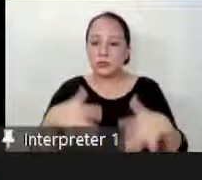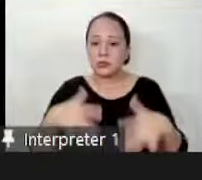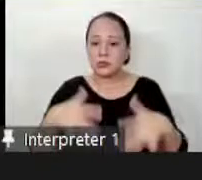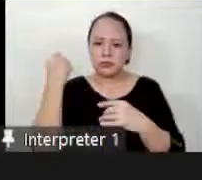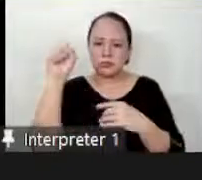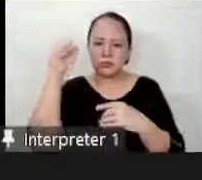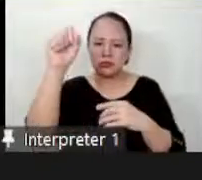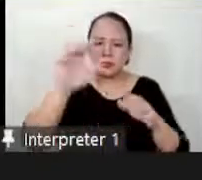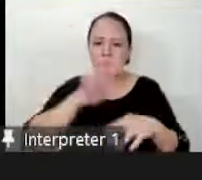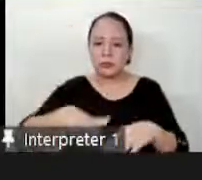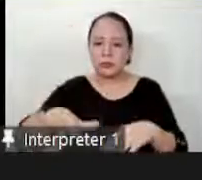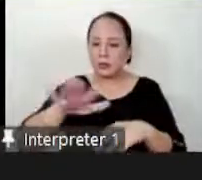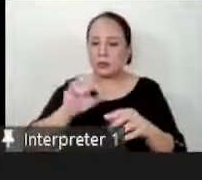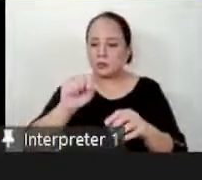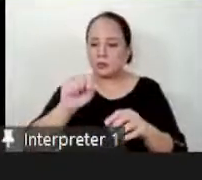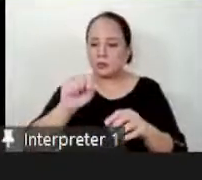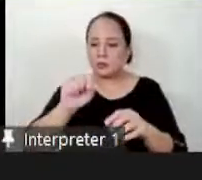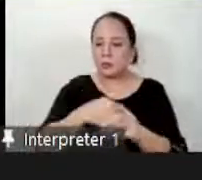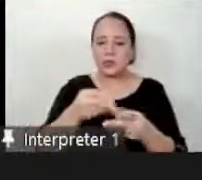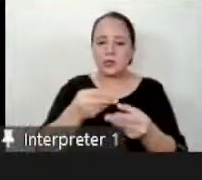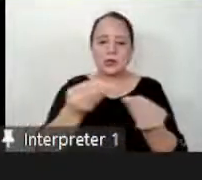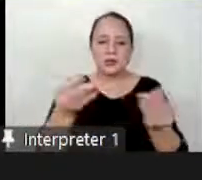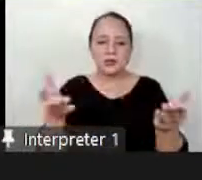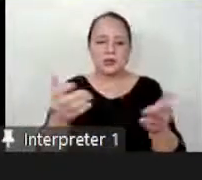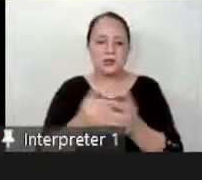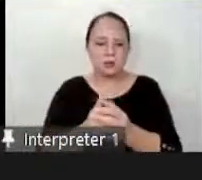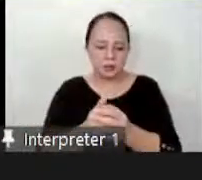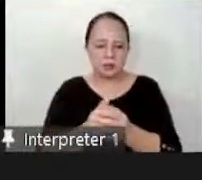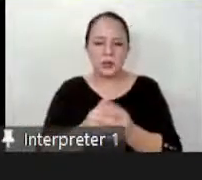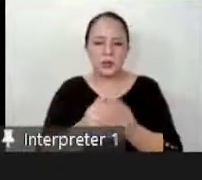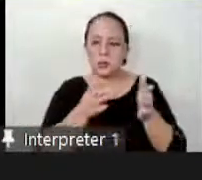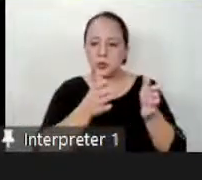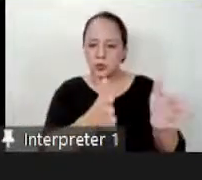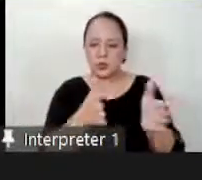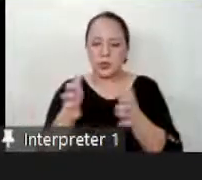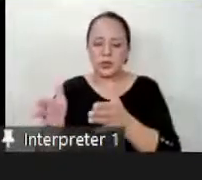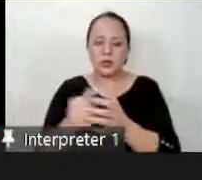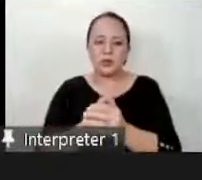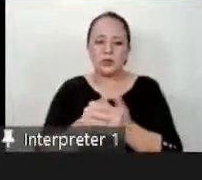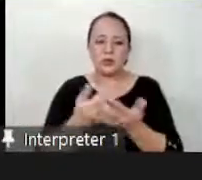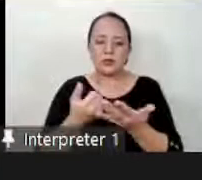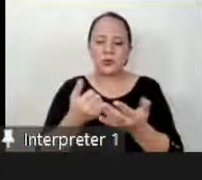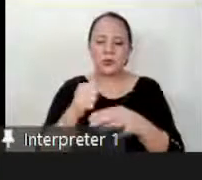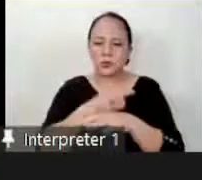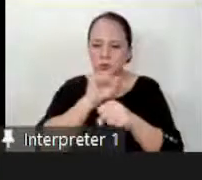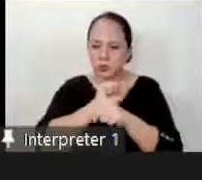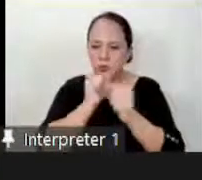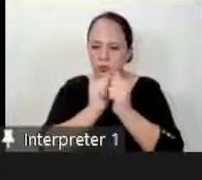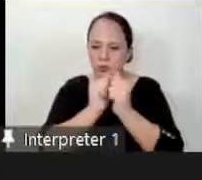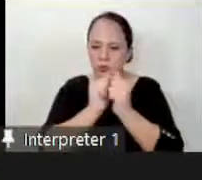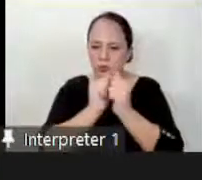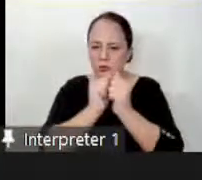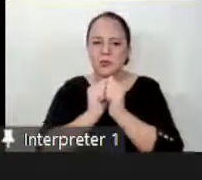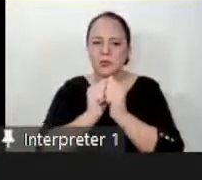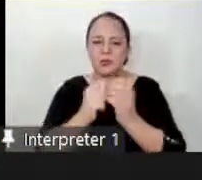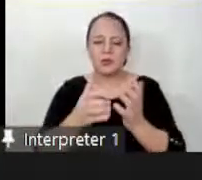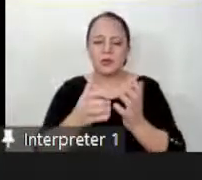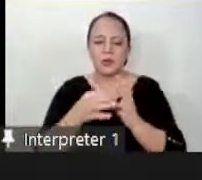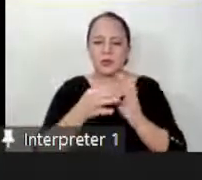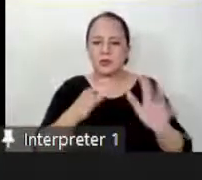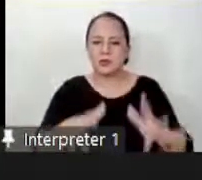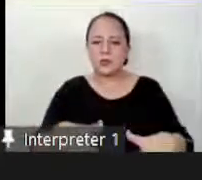participate. By giving their voices a platform, we can effectively work together to operationalize